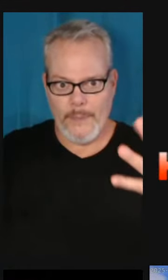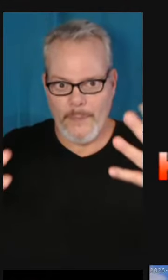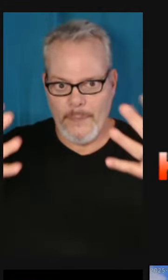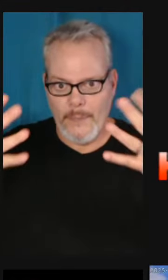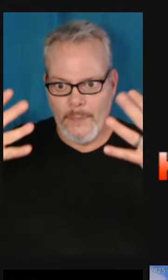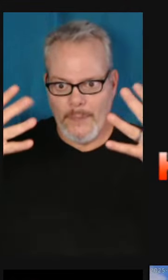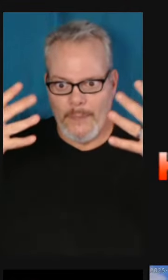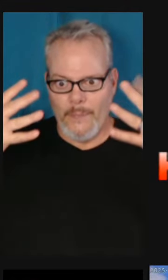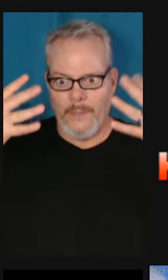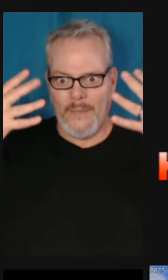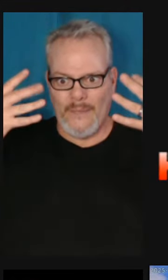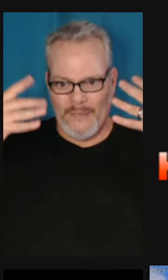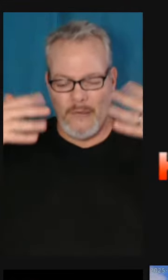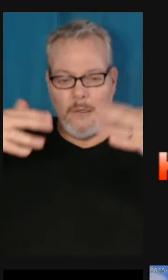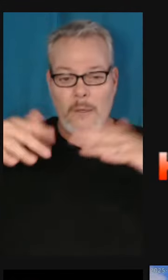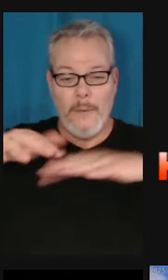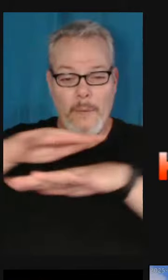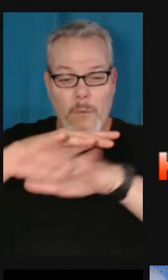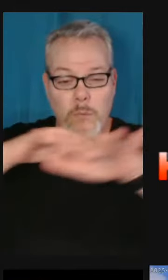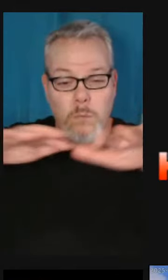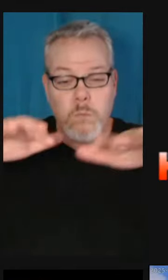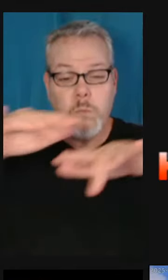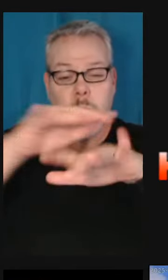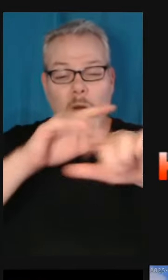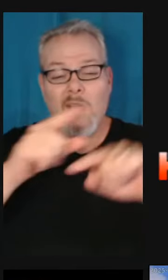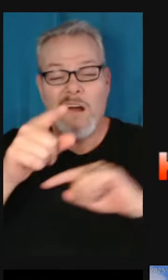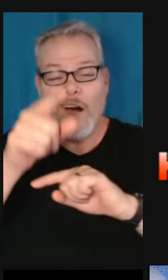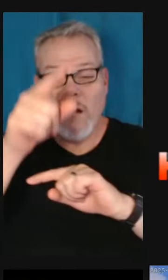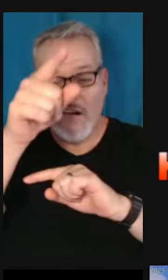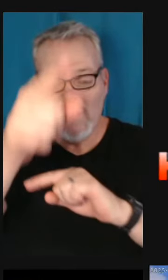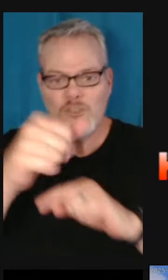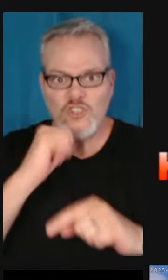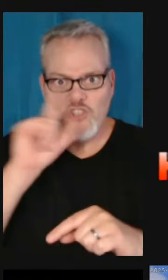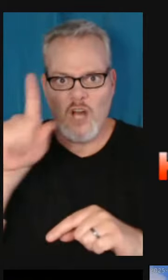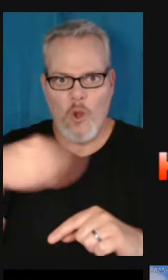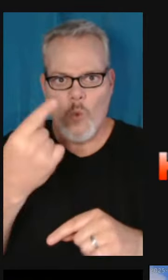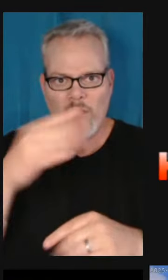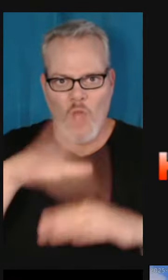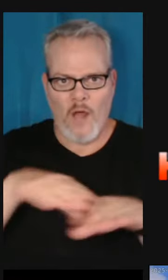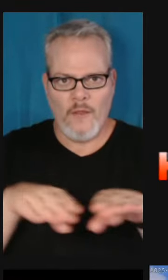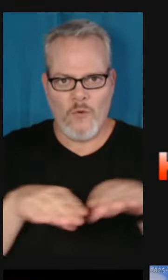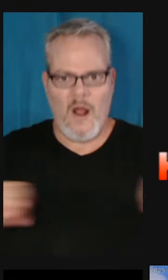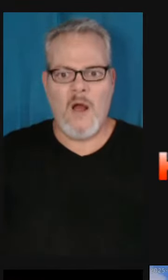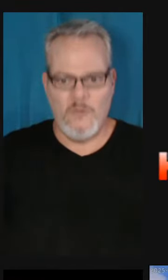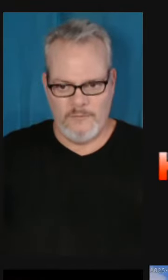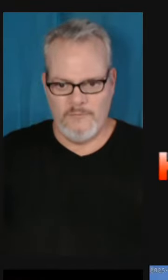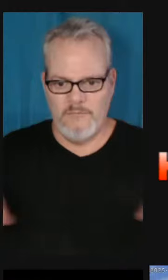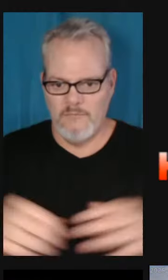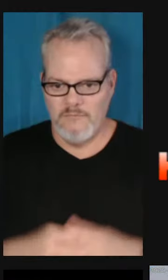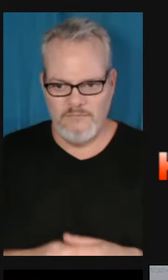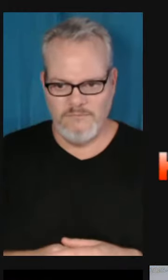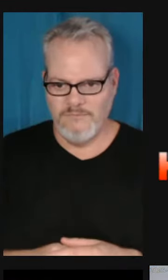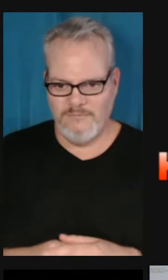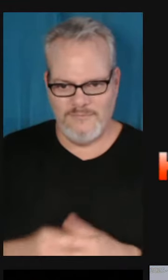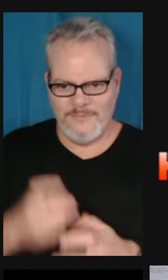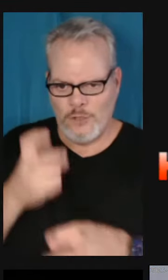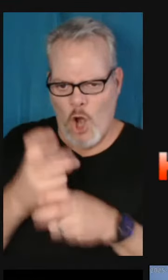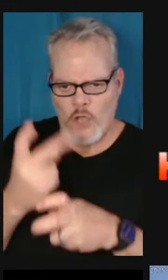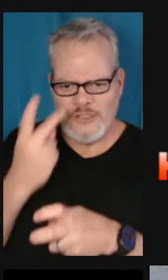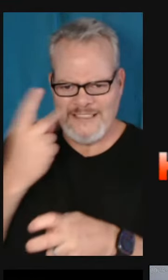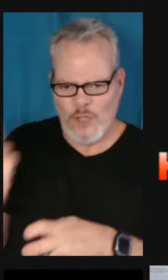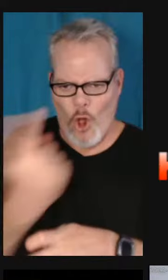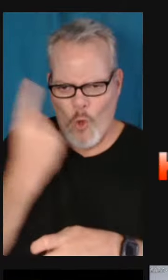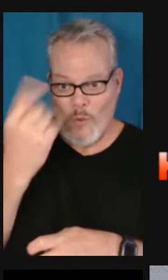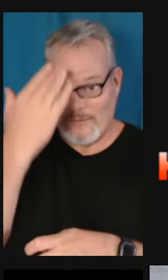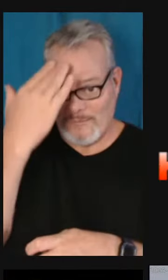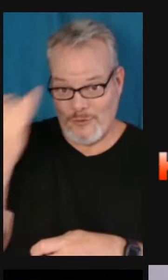flopping around all over the place here, not only hugging the ground to the bottom on the right here. Can't always see it there with all this fume